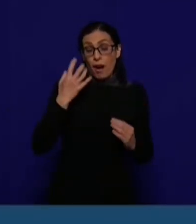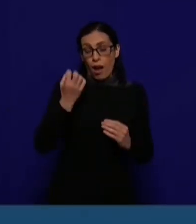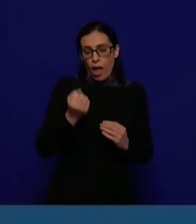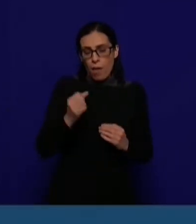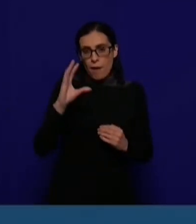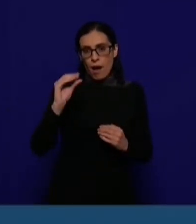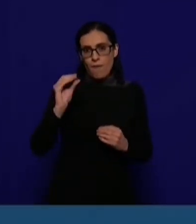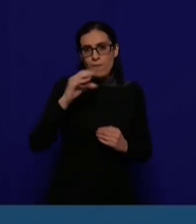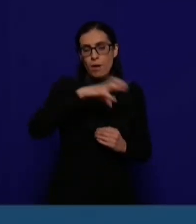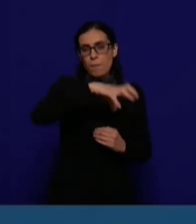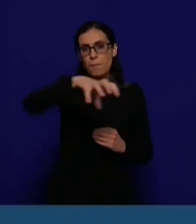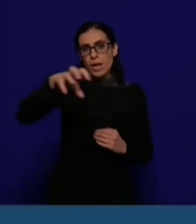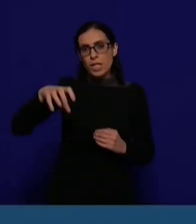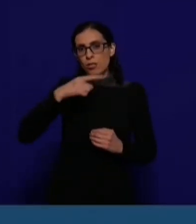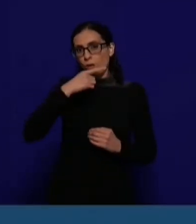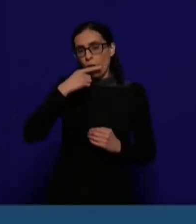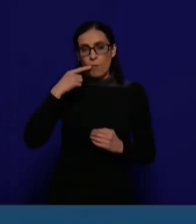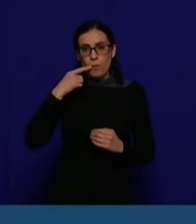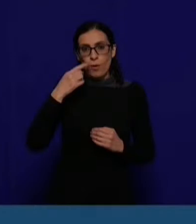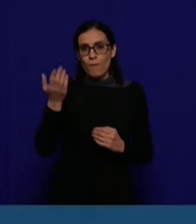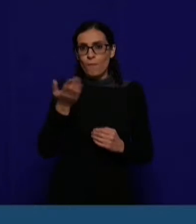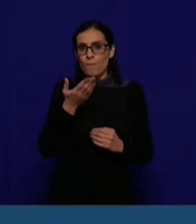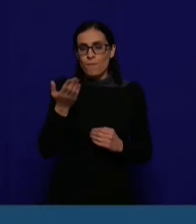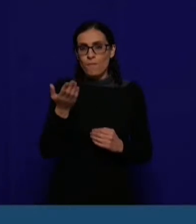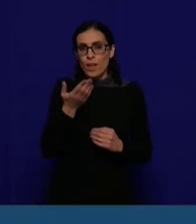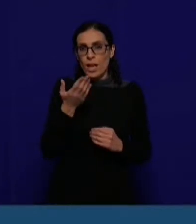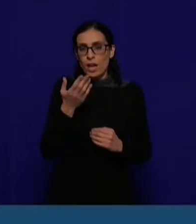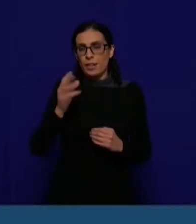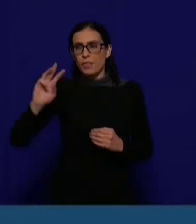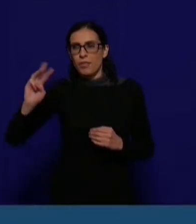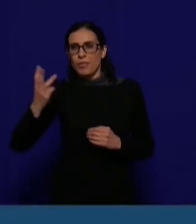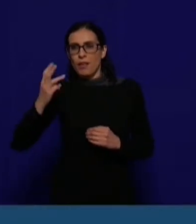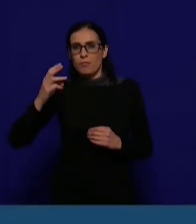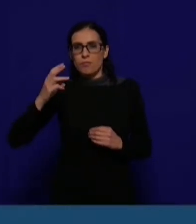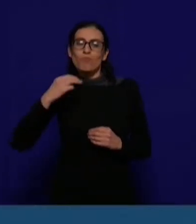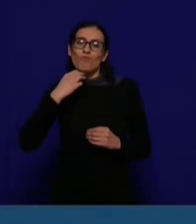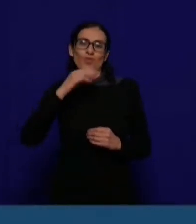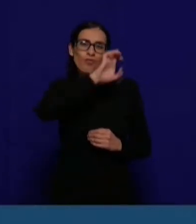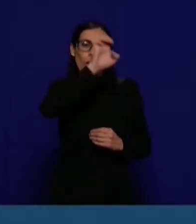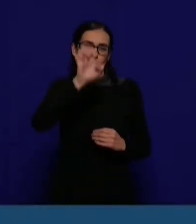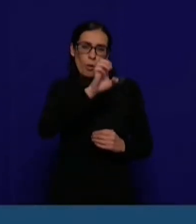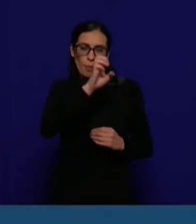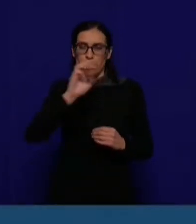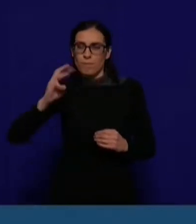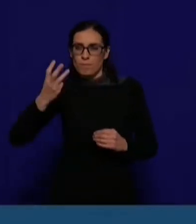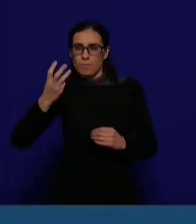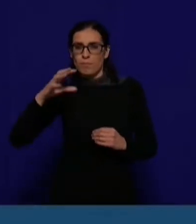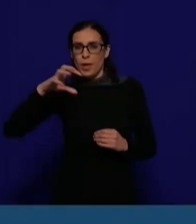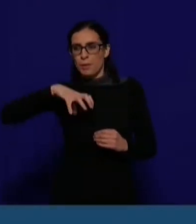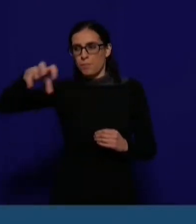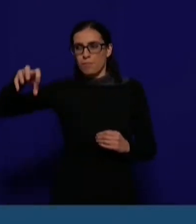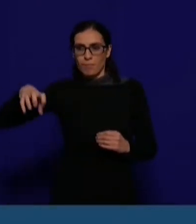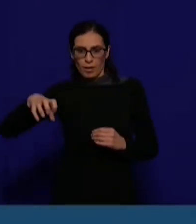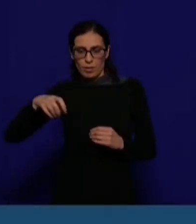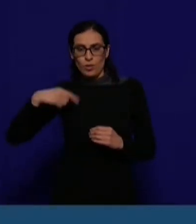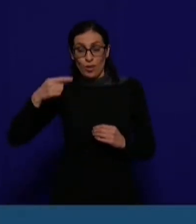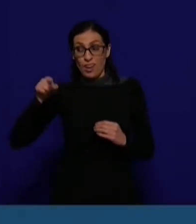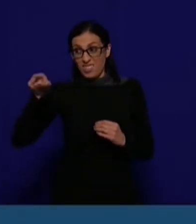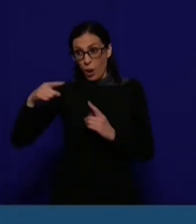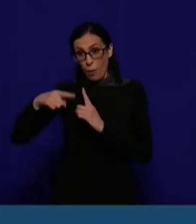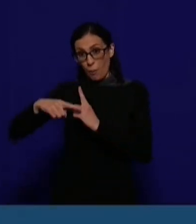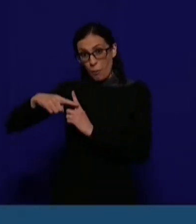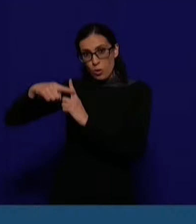pajjiżi, maġġor parti tagħhom huwa third countries fejn hemmhekk hemm ammont ta' trasmissjoni li hija għolja